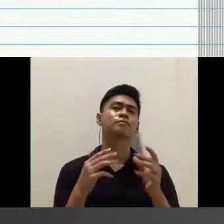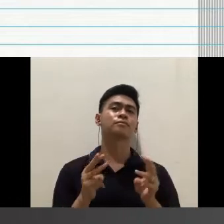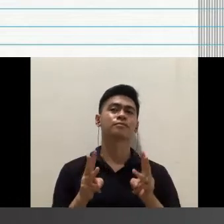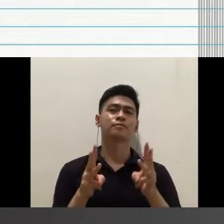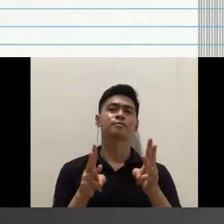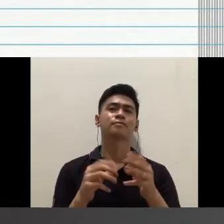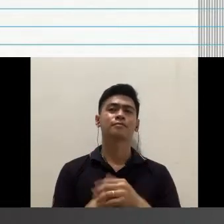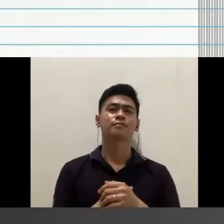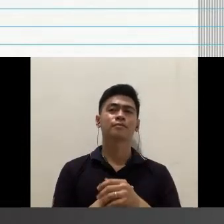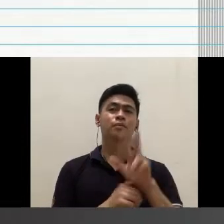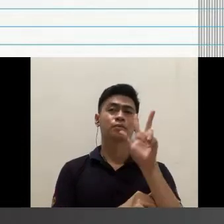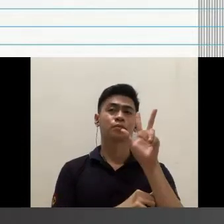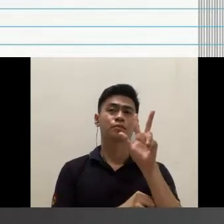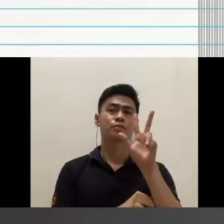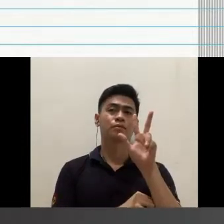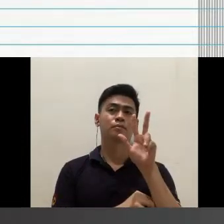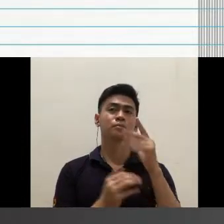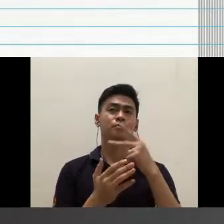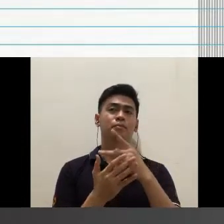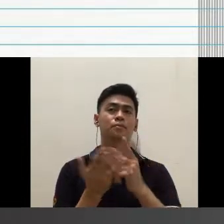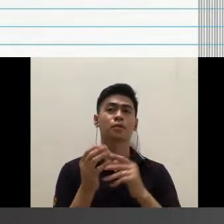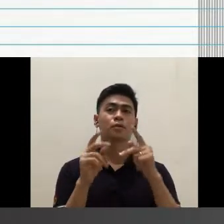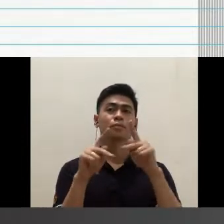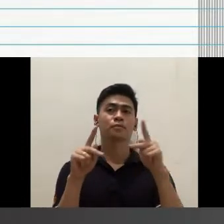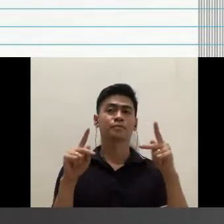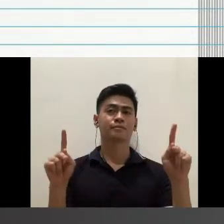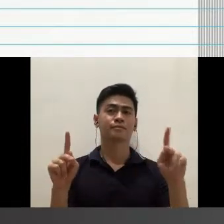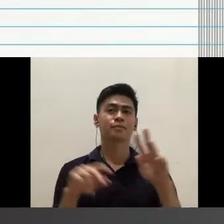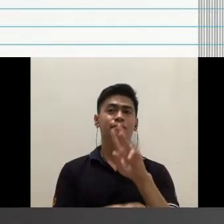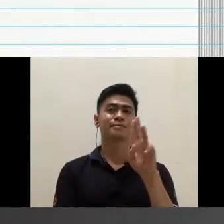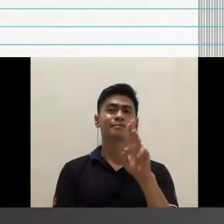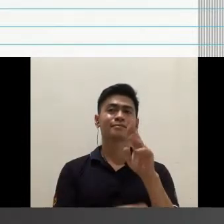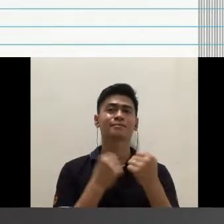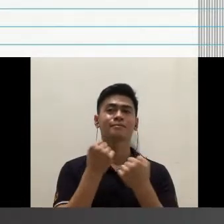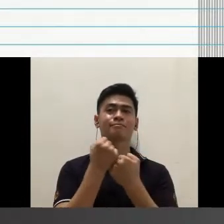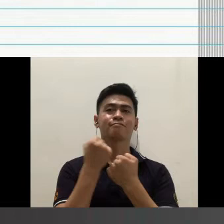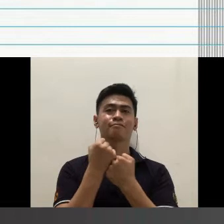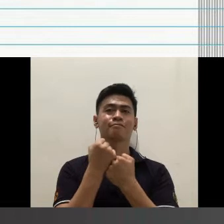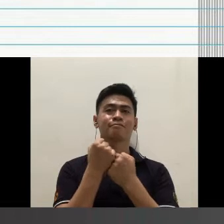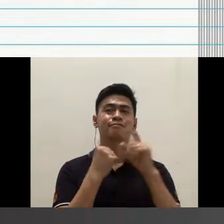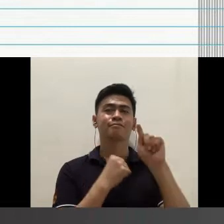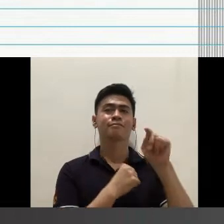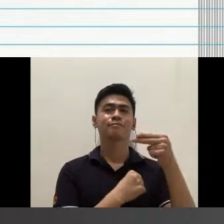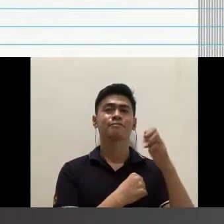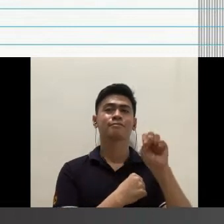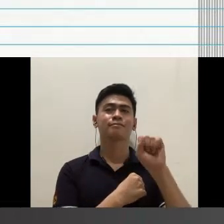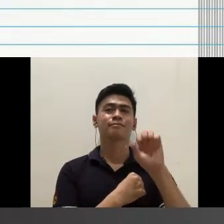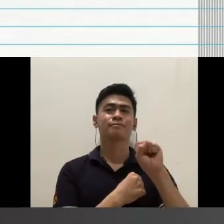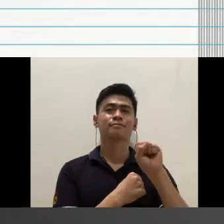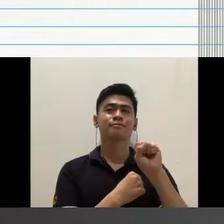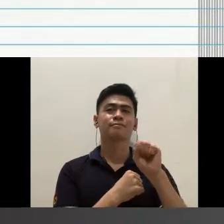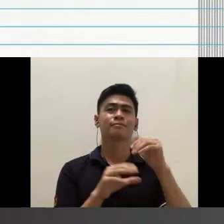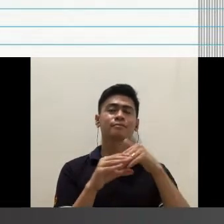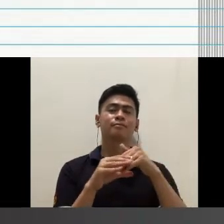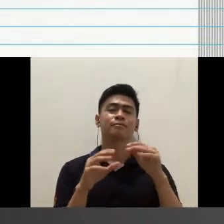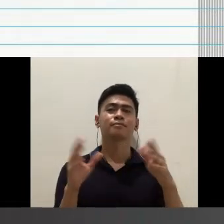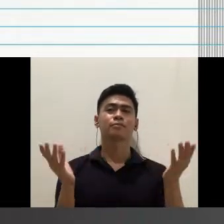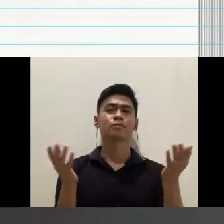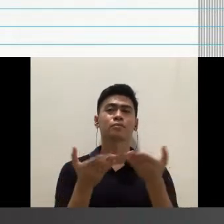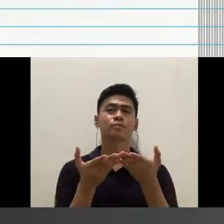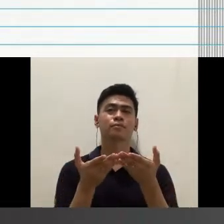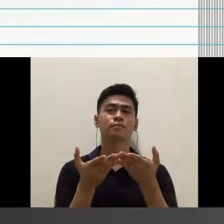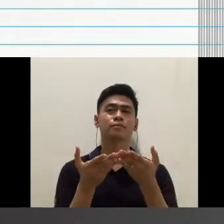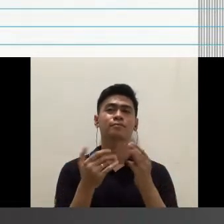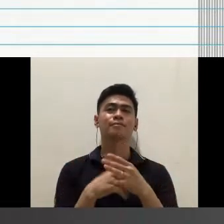body paragraphs that is used to support the thesis created in the introduction. And